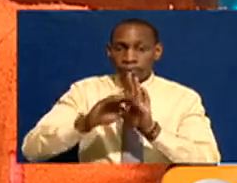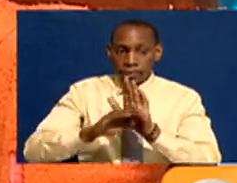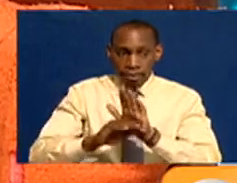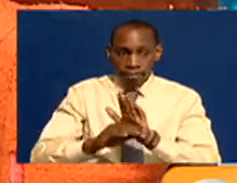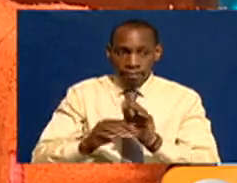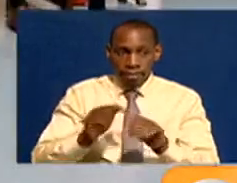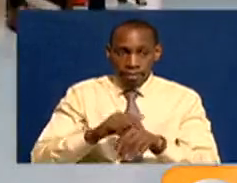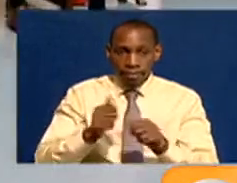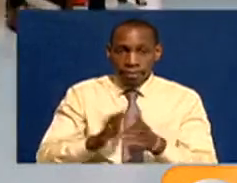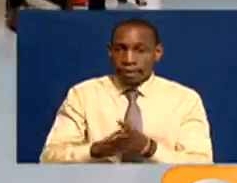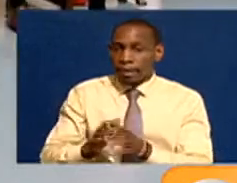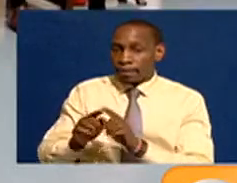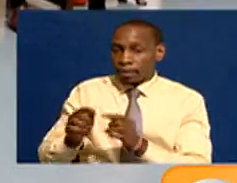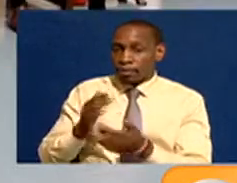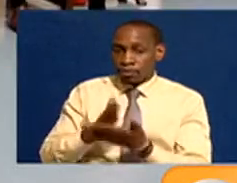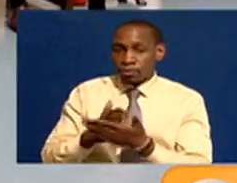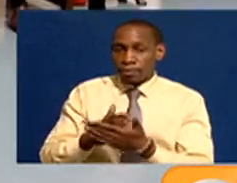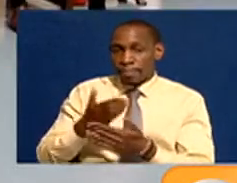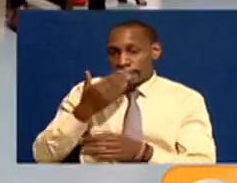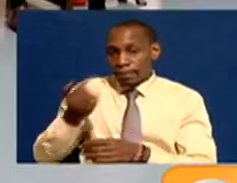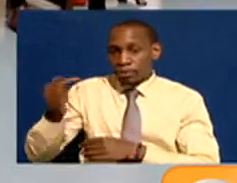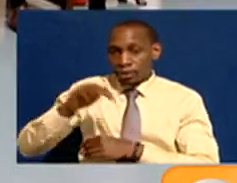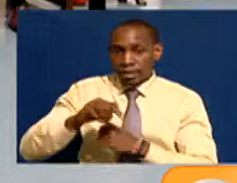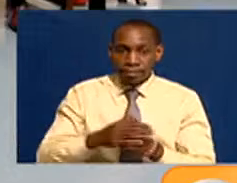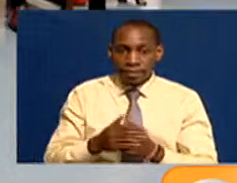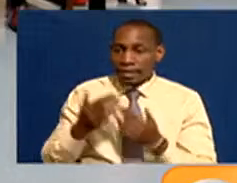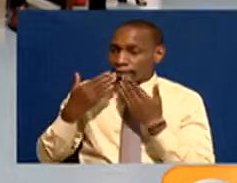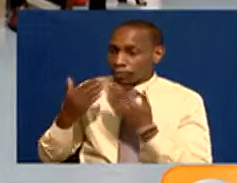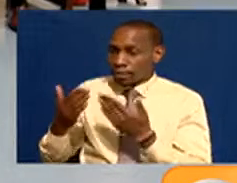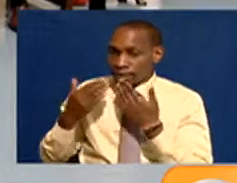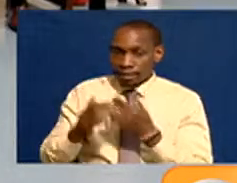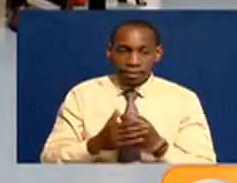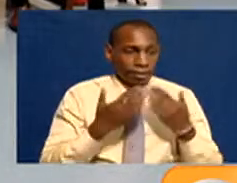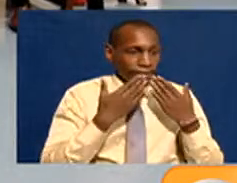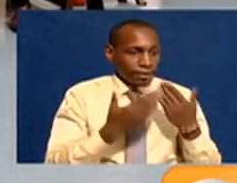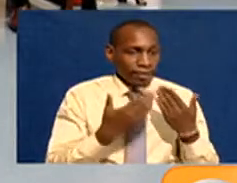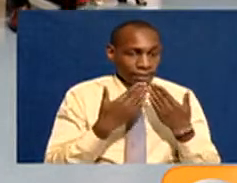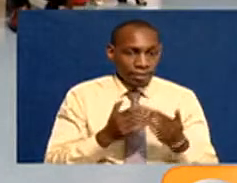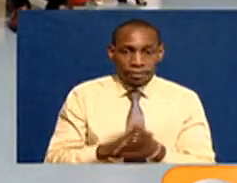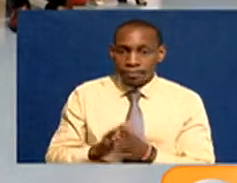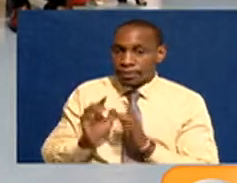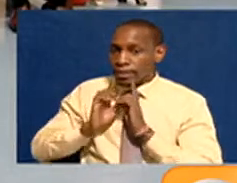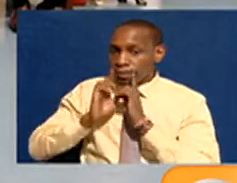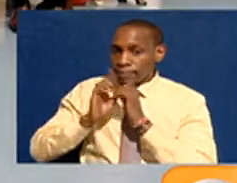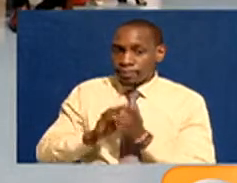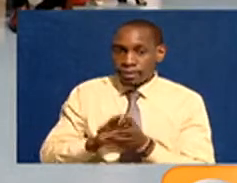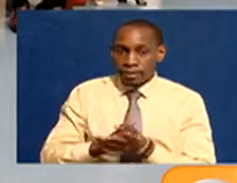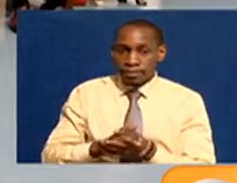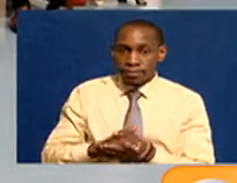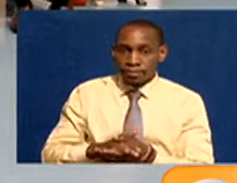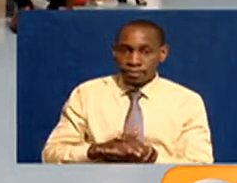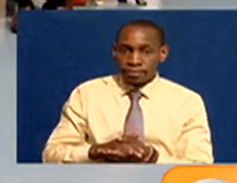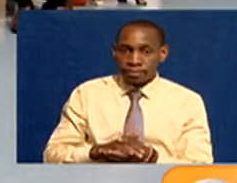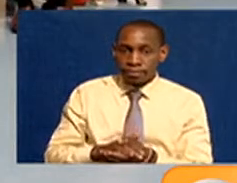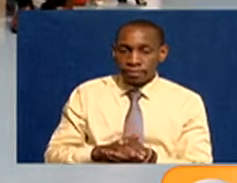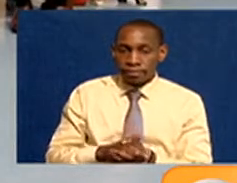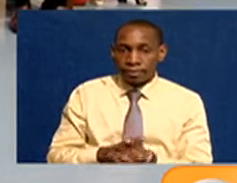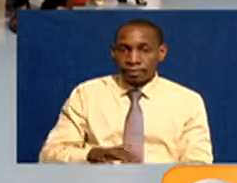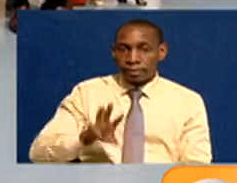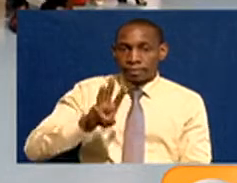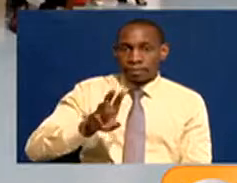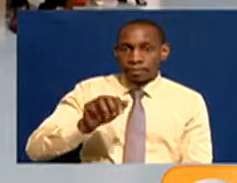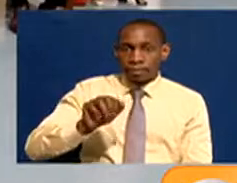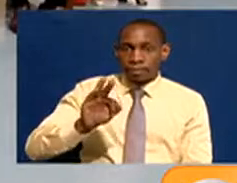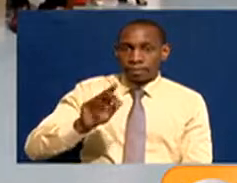Well, at least you showed up. Yeah, yeah. Important. Thank you. And I appreciate that. Thank you very much. Kipchumba Murkomen, nakuchima, nakumicha,